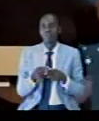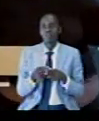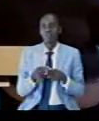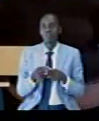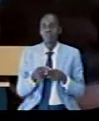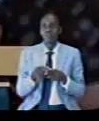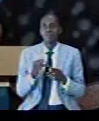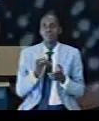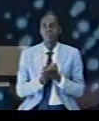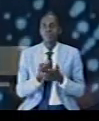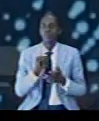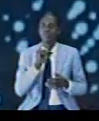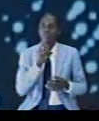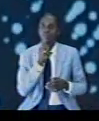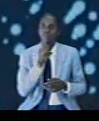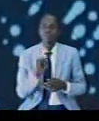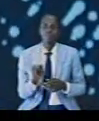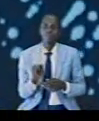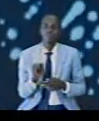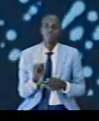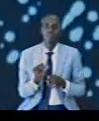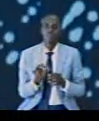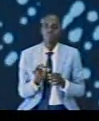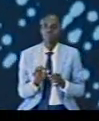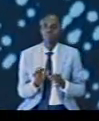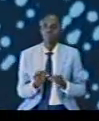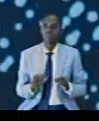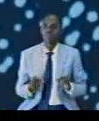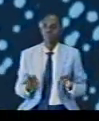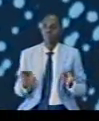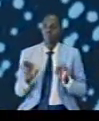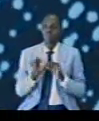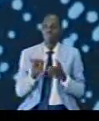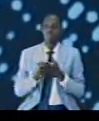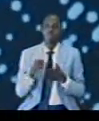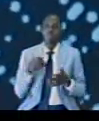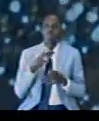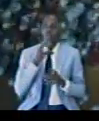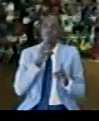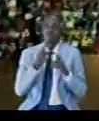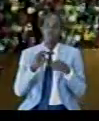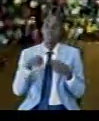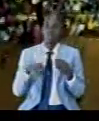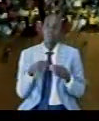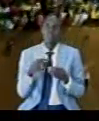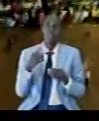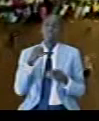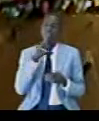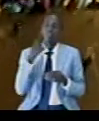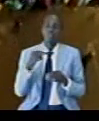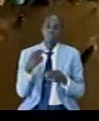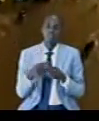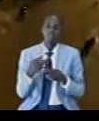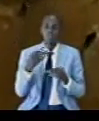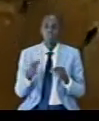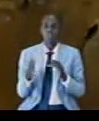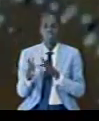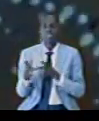that is worth repeating and worth talking about is the name of Jesus.